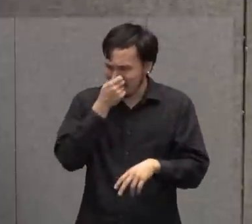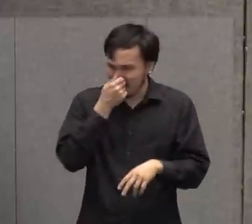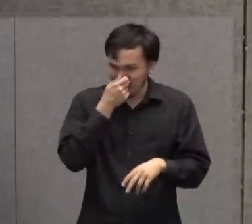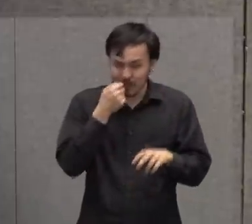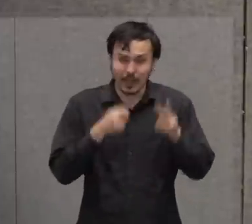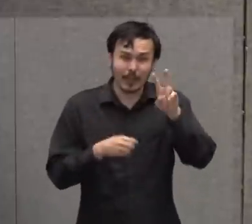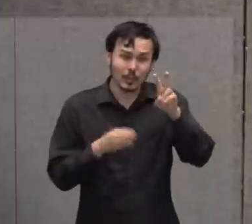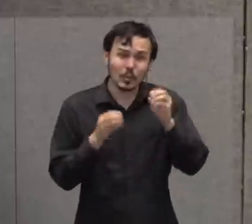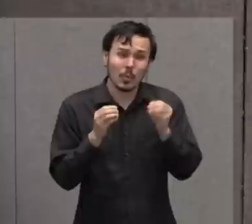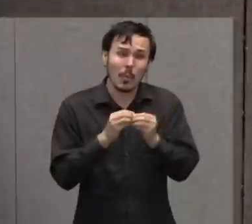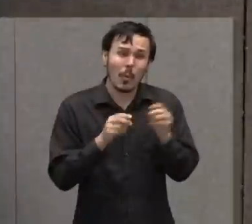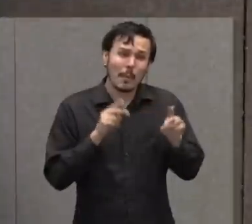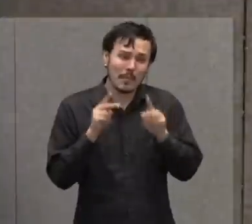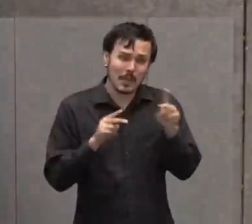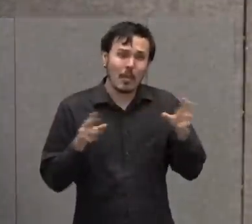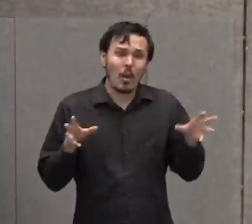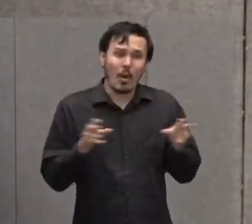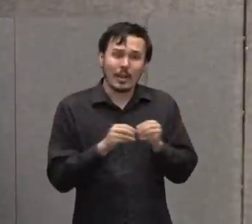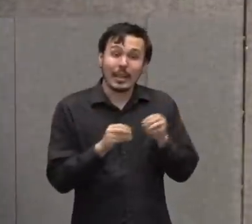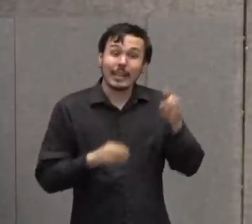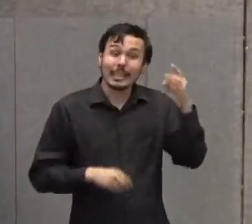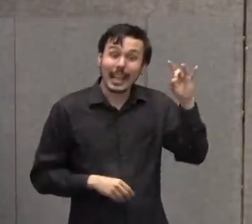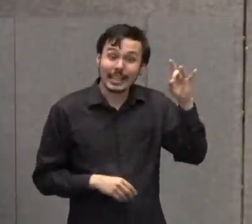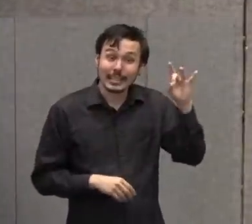we have 18.